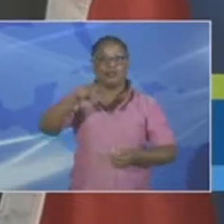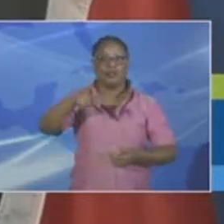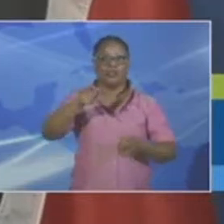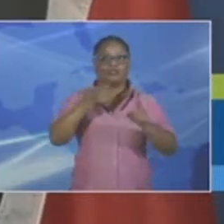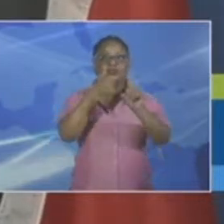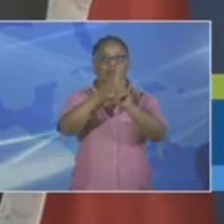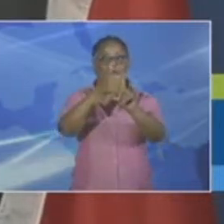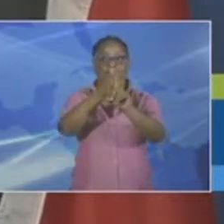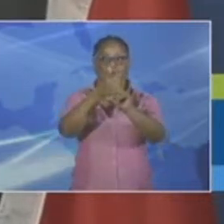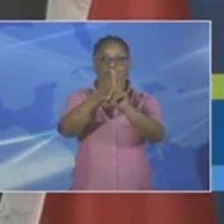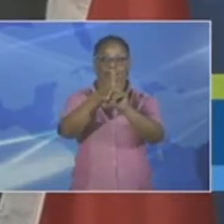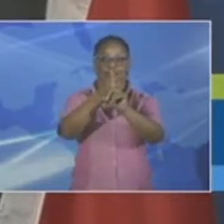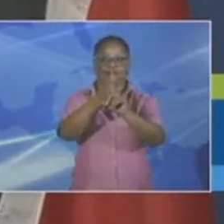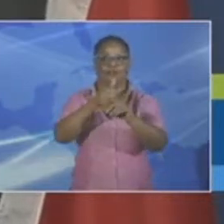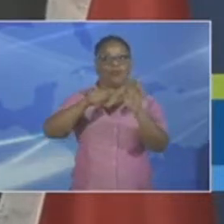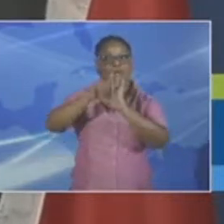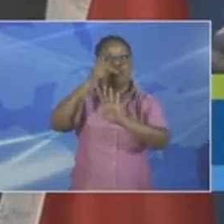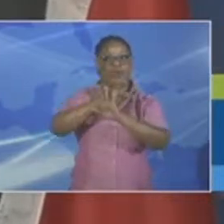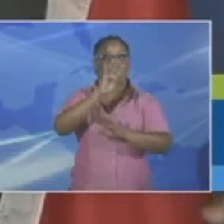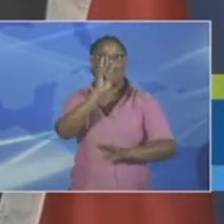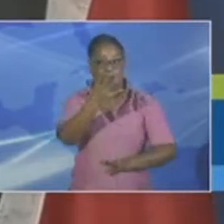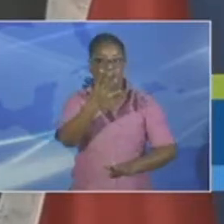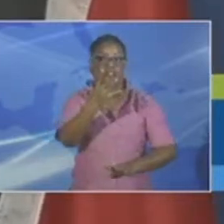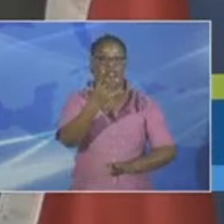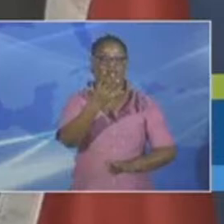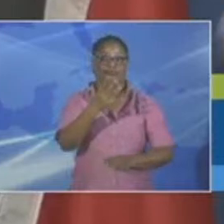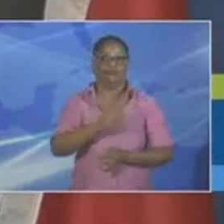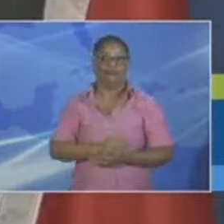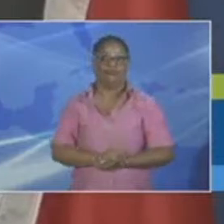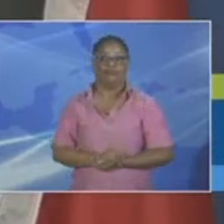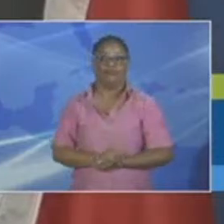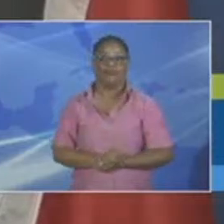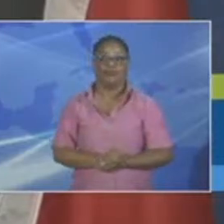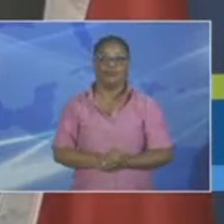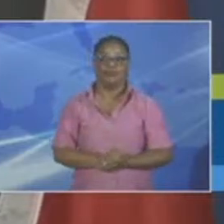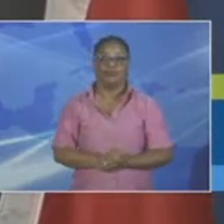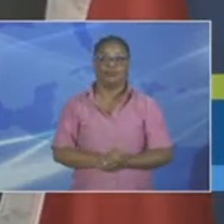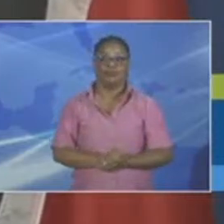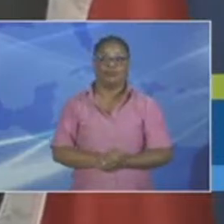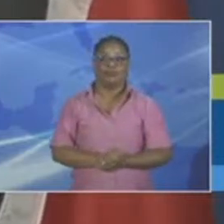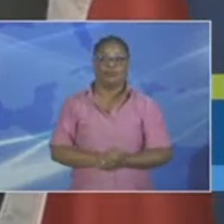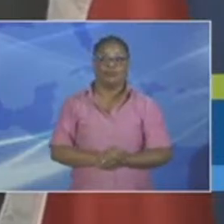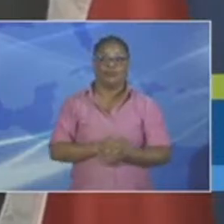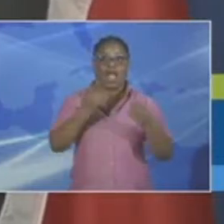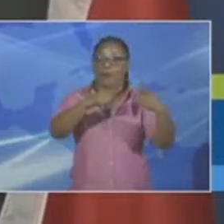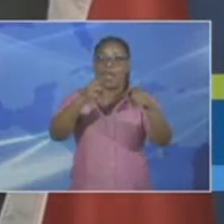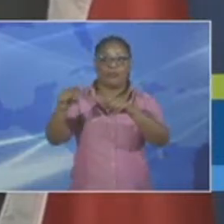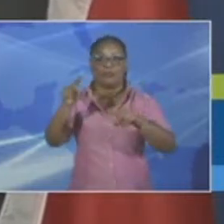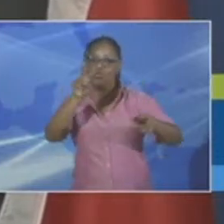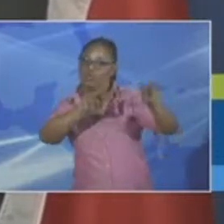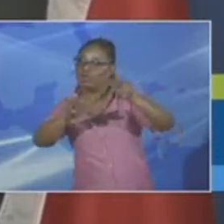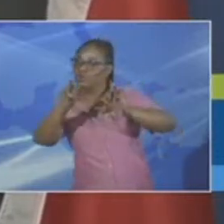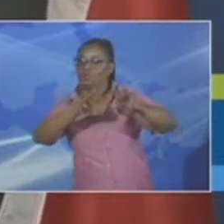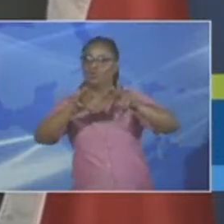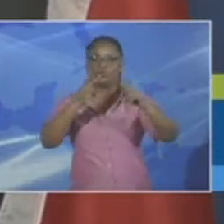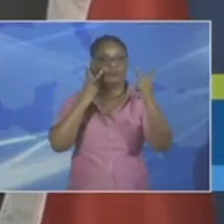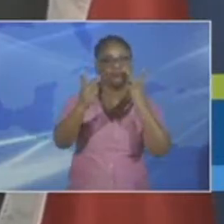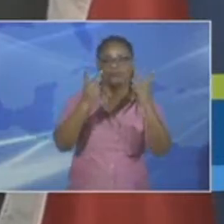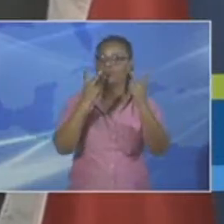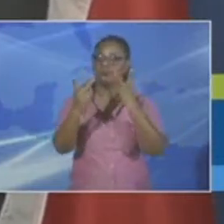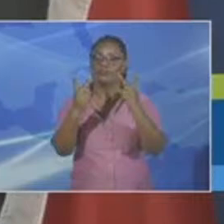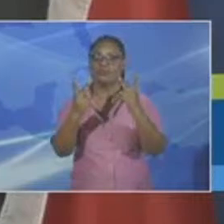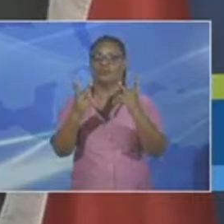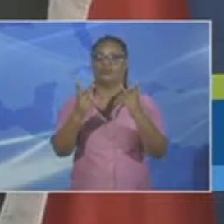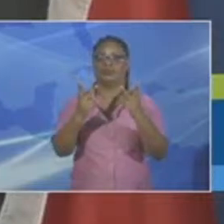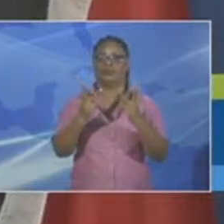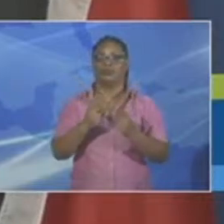yourself from the 4th of April. That is what the circumstances allow us to do. Eh? So the government will not be out